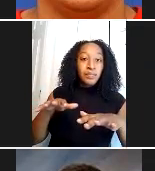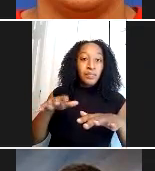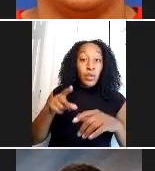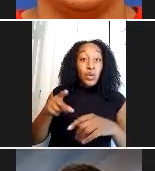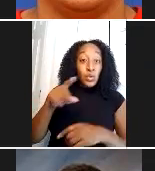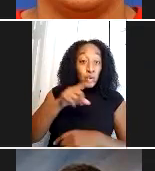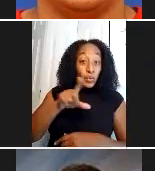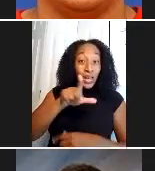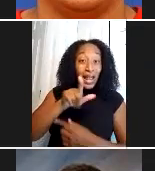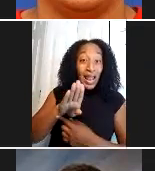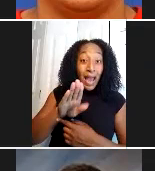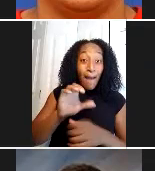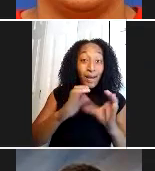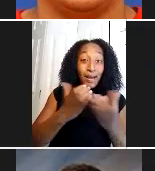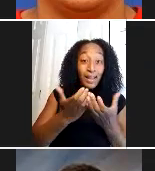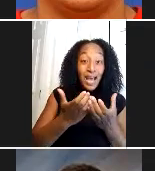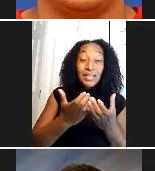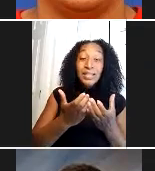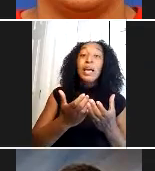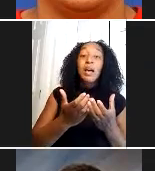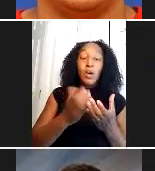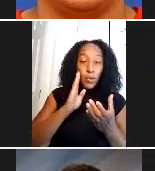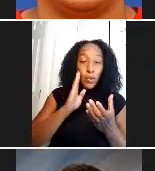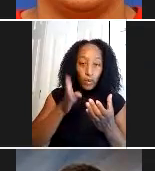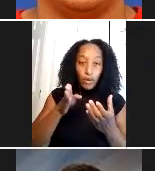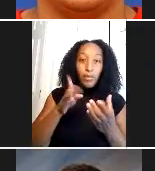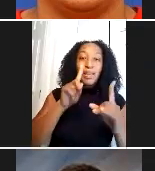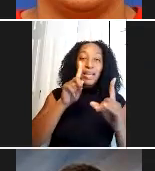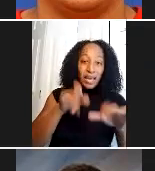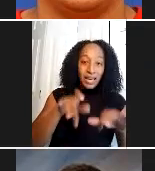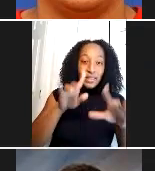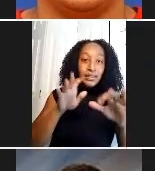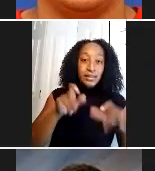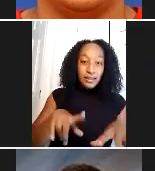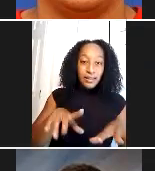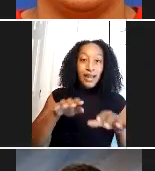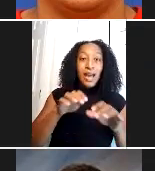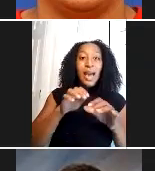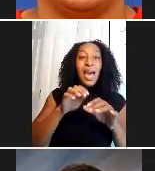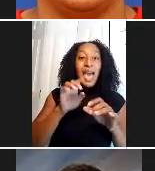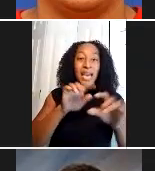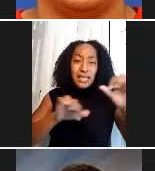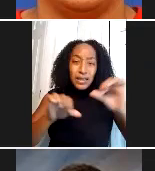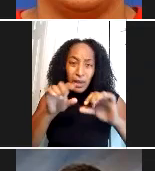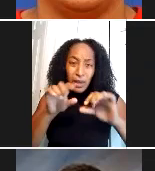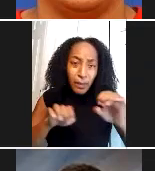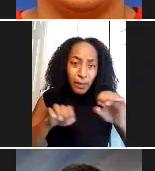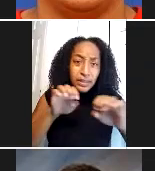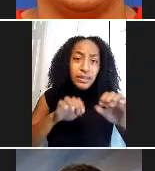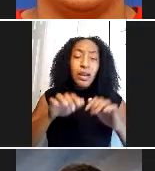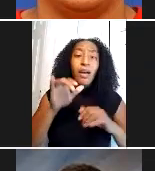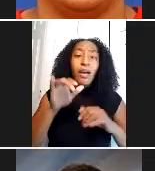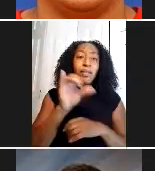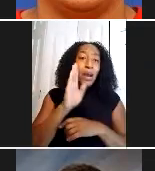has to be done in an orderly fashion. It has to be reproducible. There's, you know, data collected,